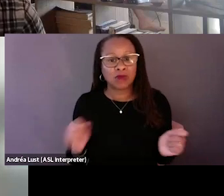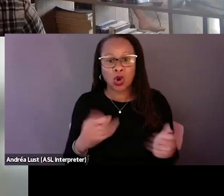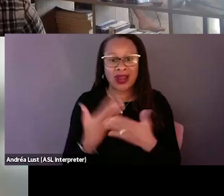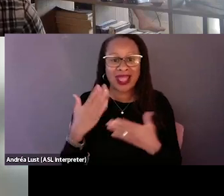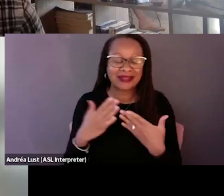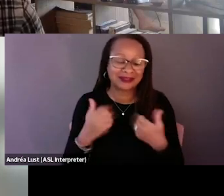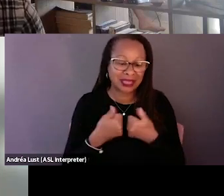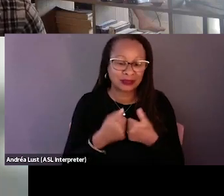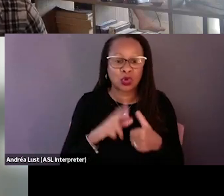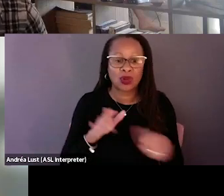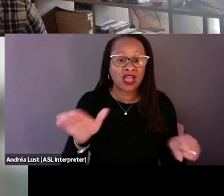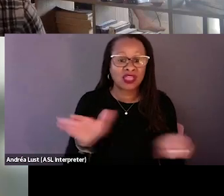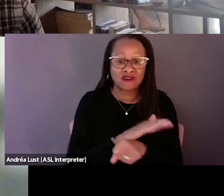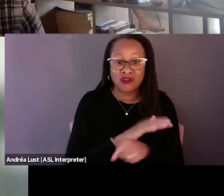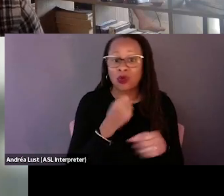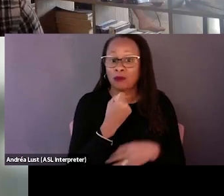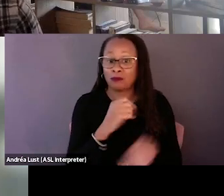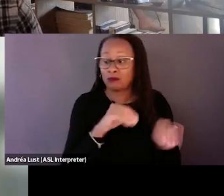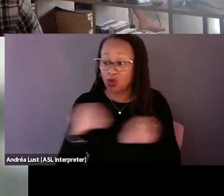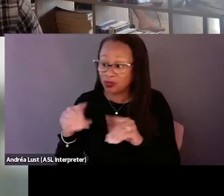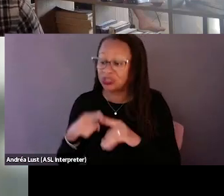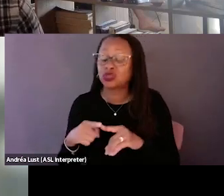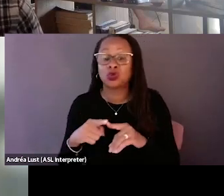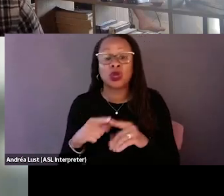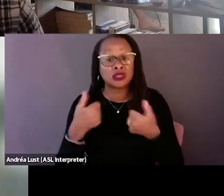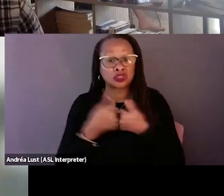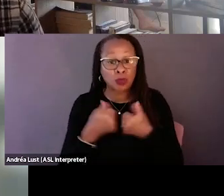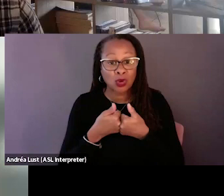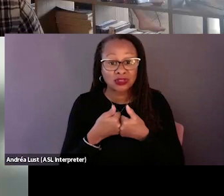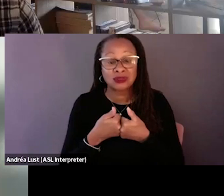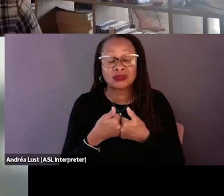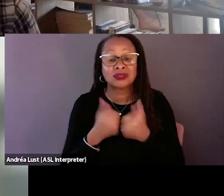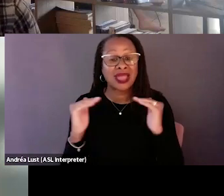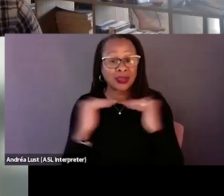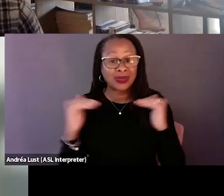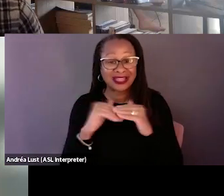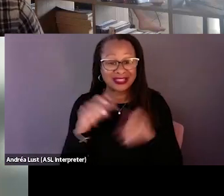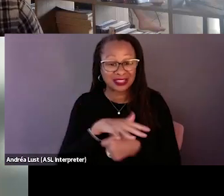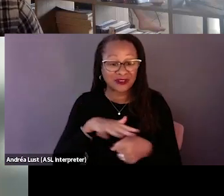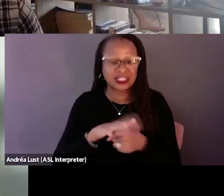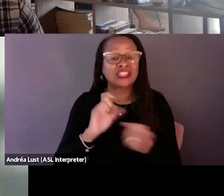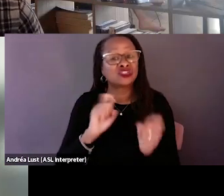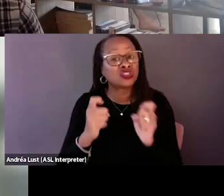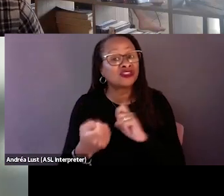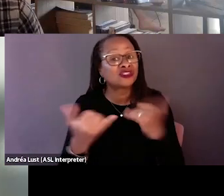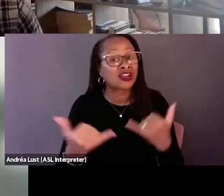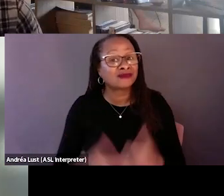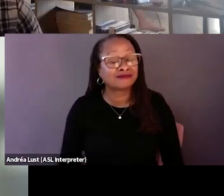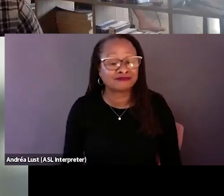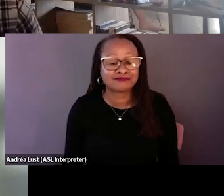movement towards sports equity in this field is changing.